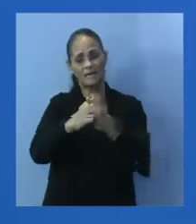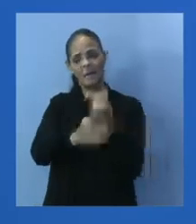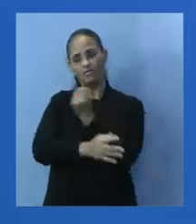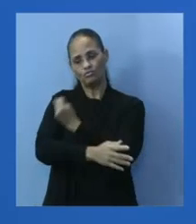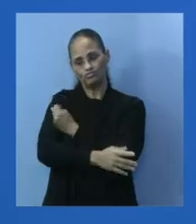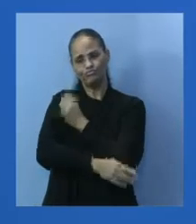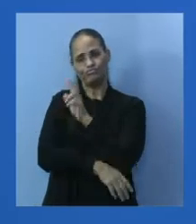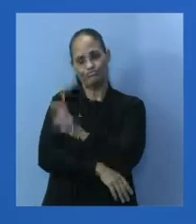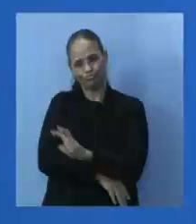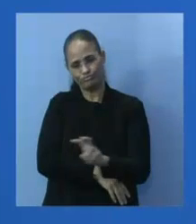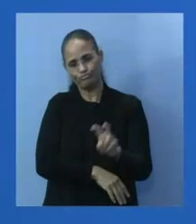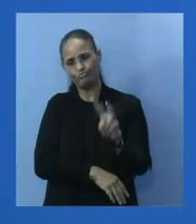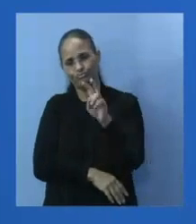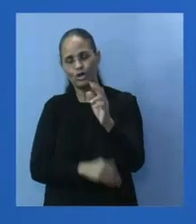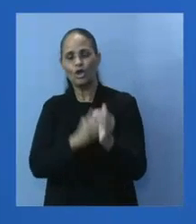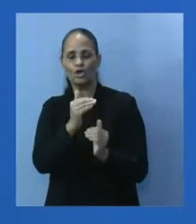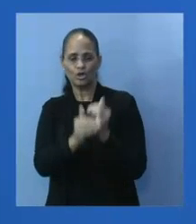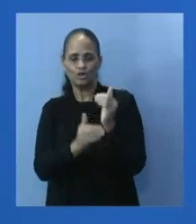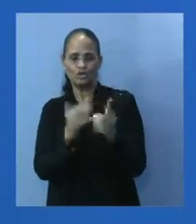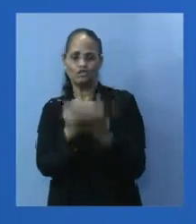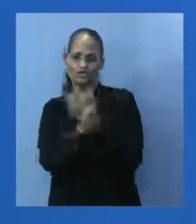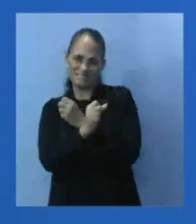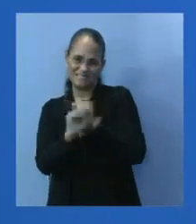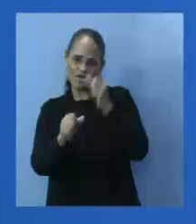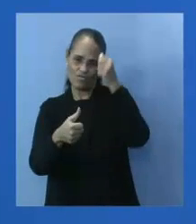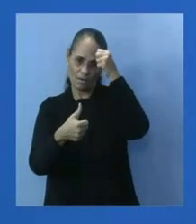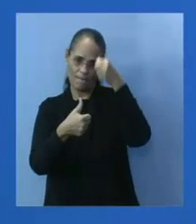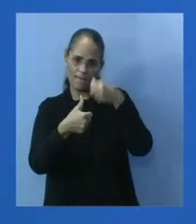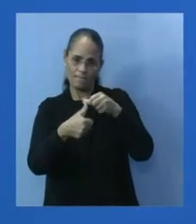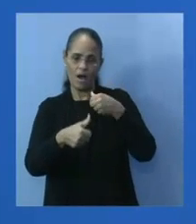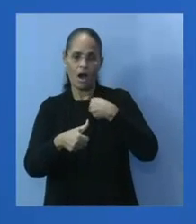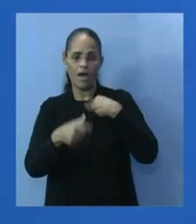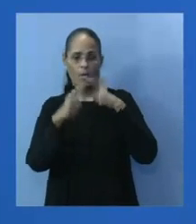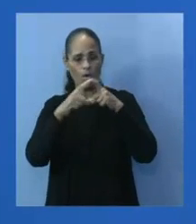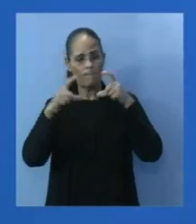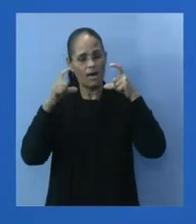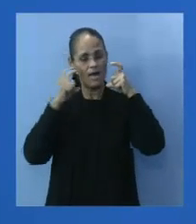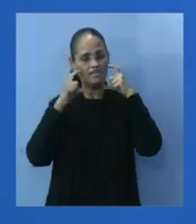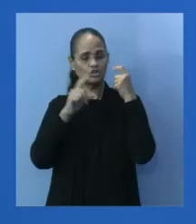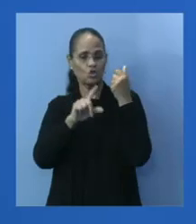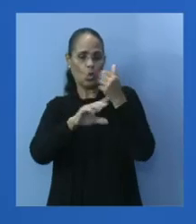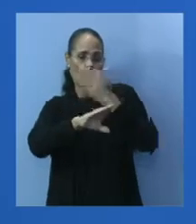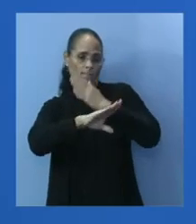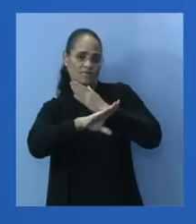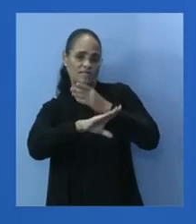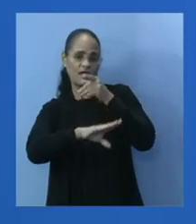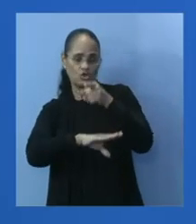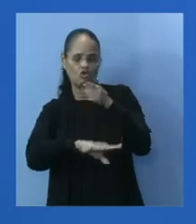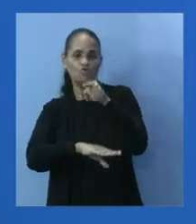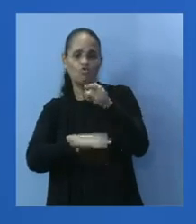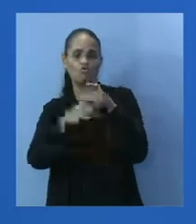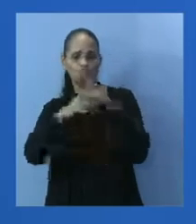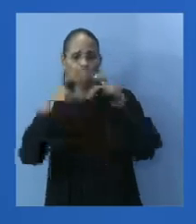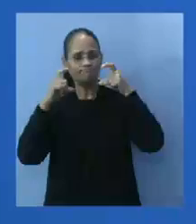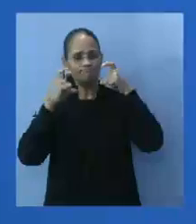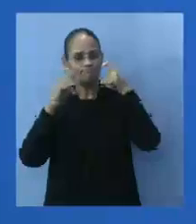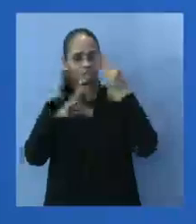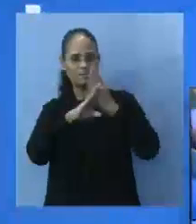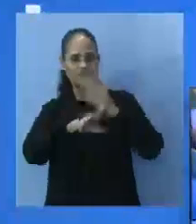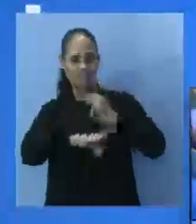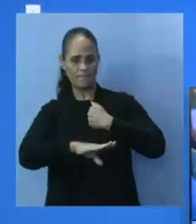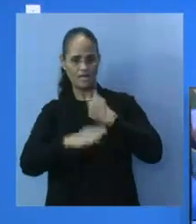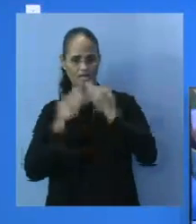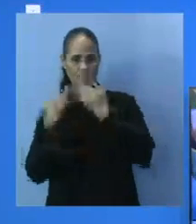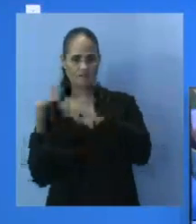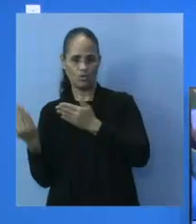journey, so continue to stay safe, Bermuda, and remember that I wear a mask to protect you and you wear a mask to protect me. Thank you.